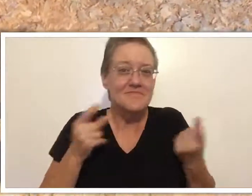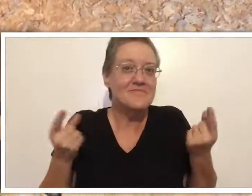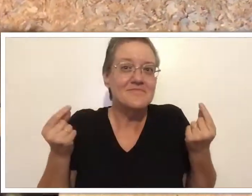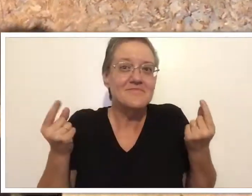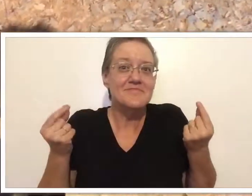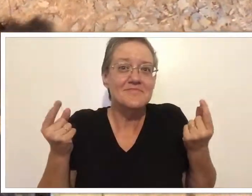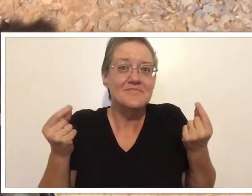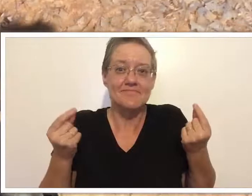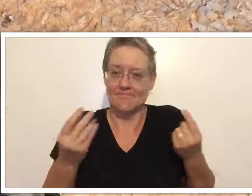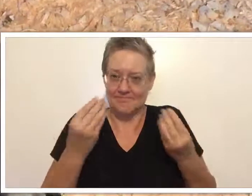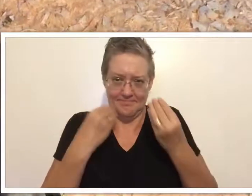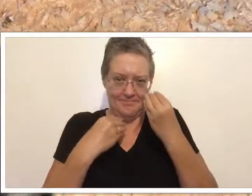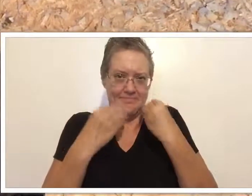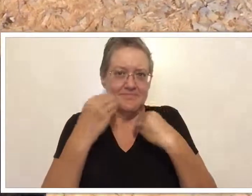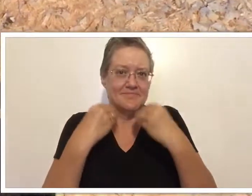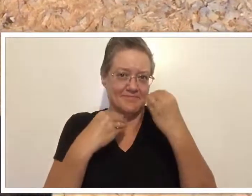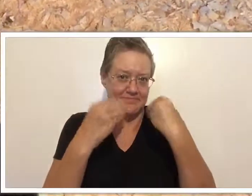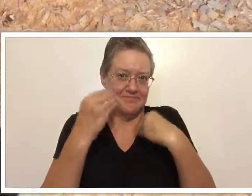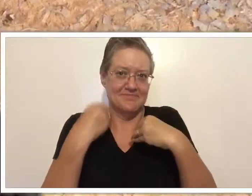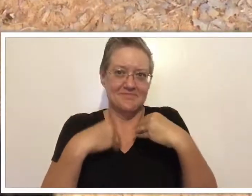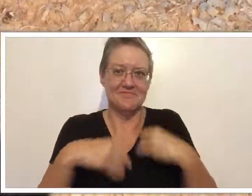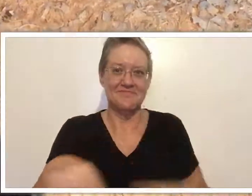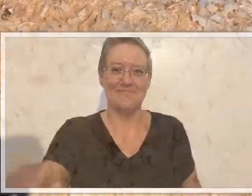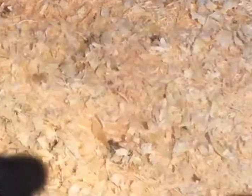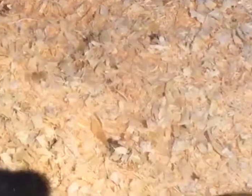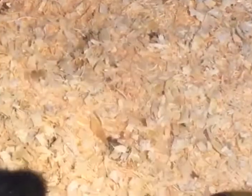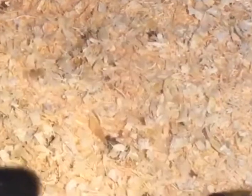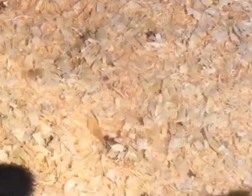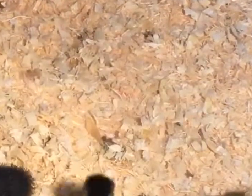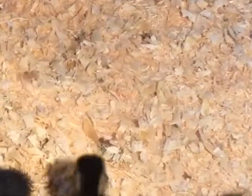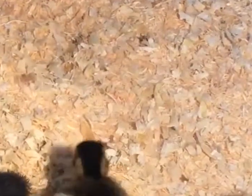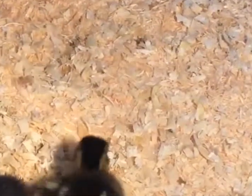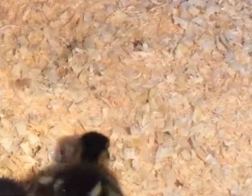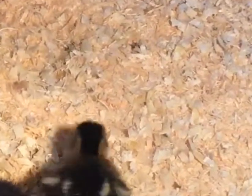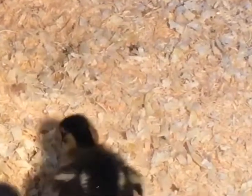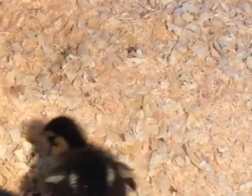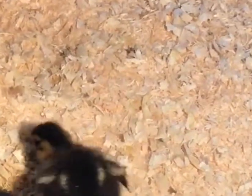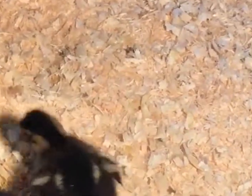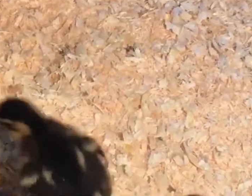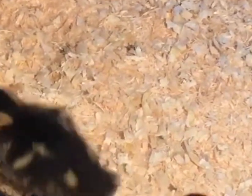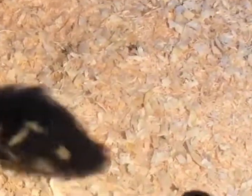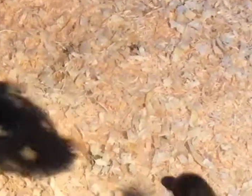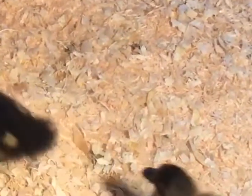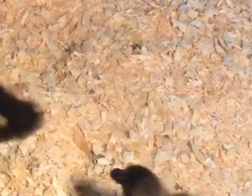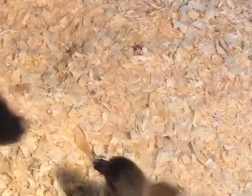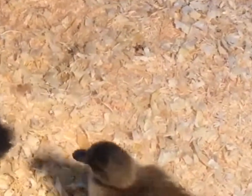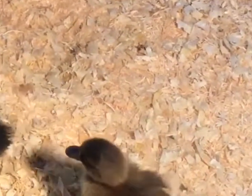What are these baby ducks doing? Eating.